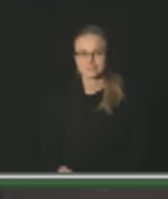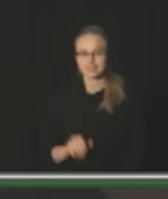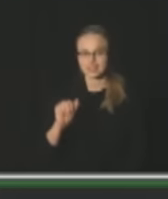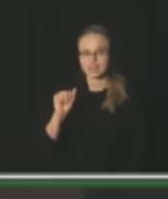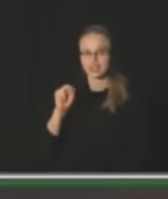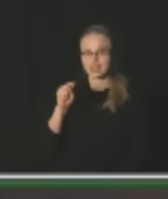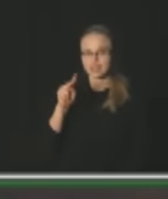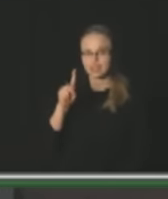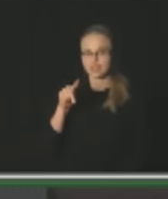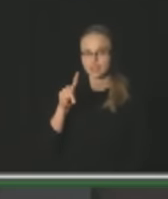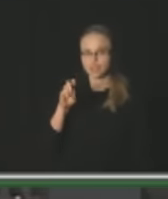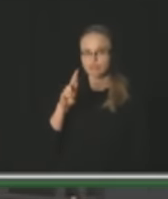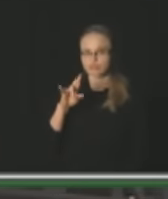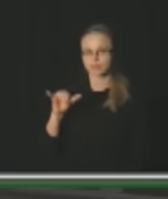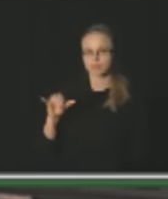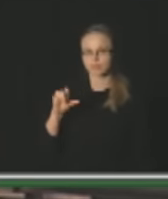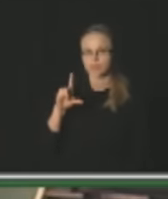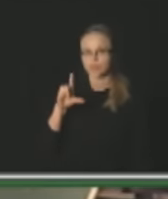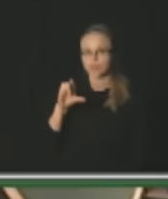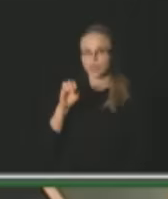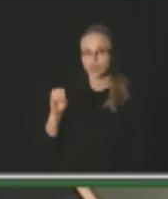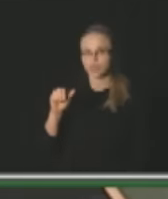Andrew Nguyen.